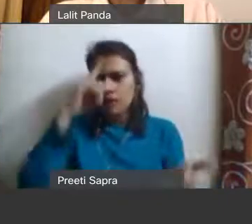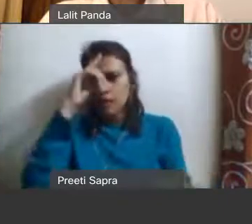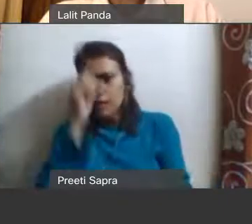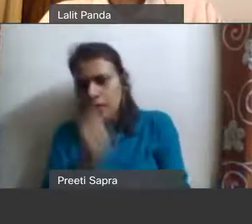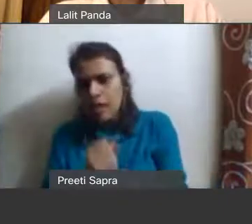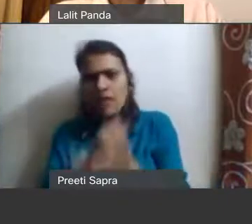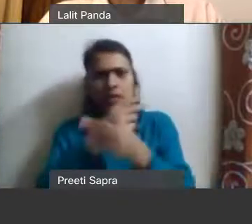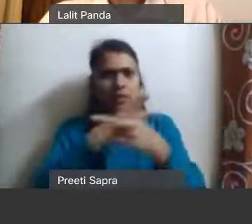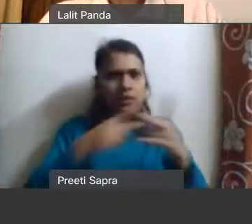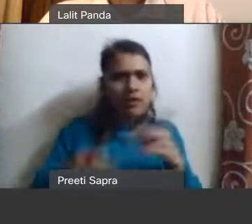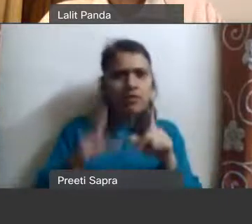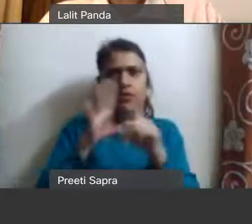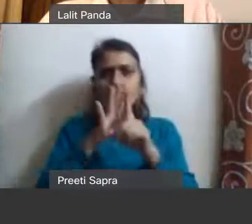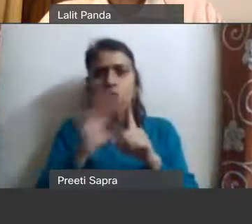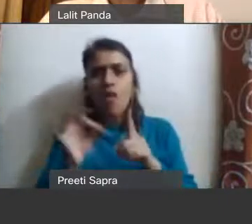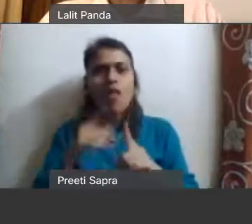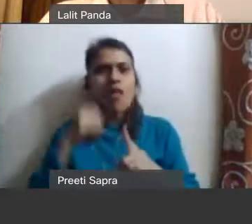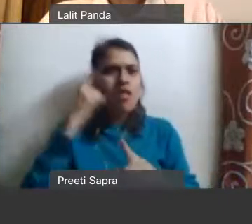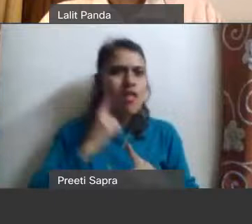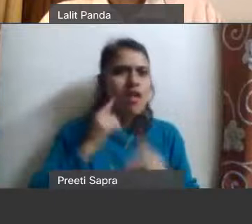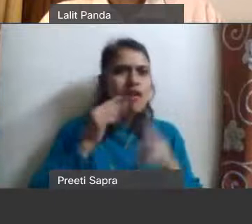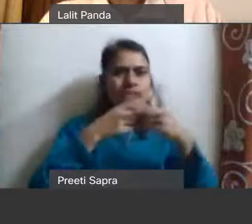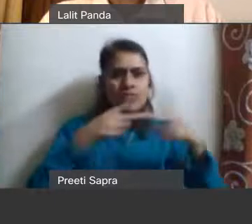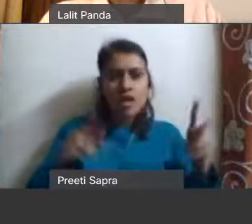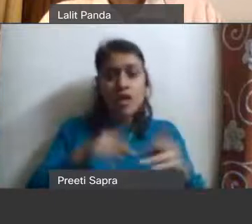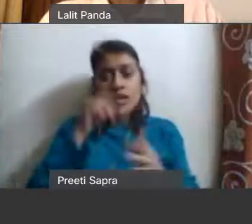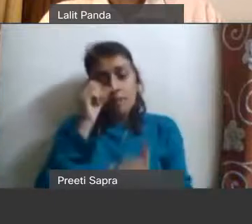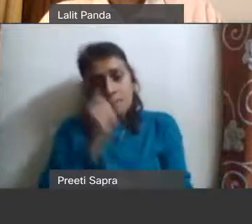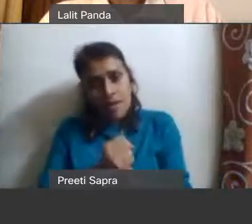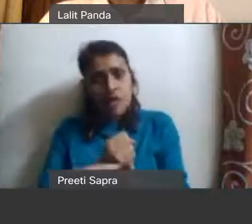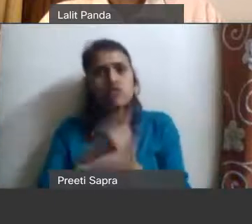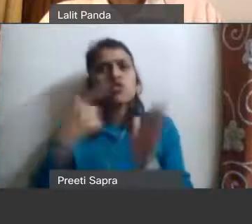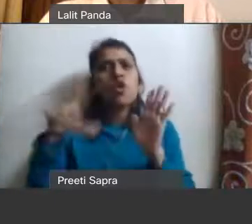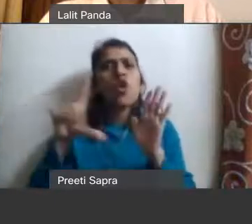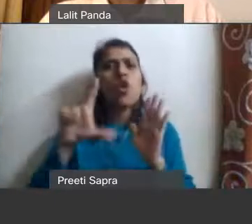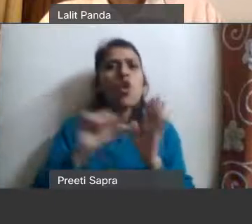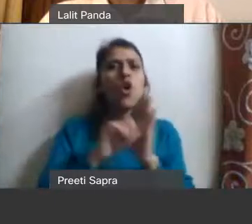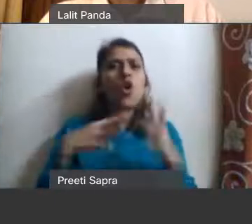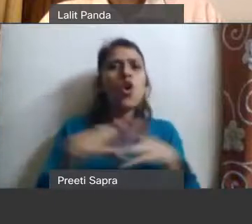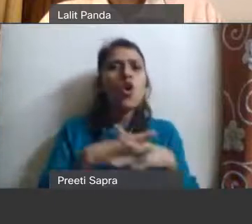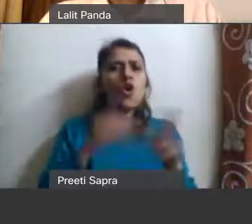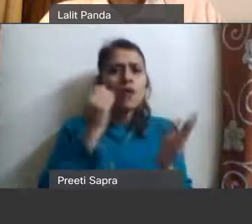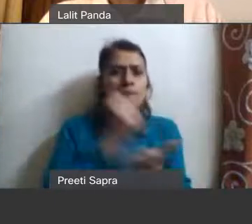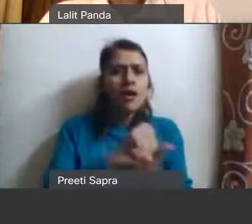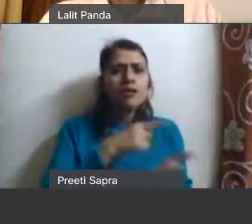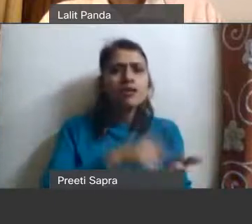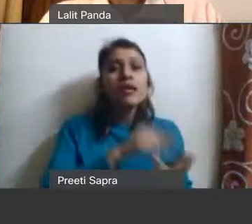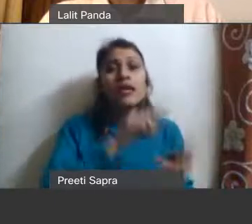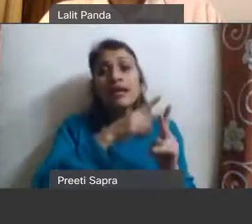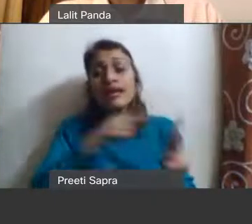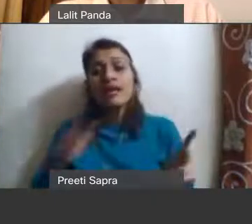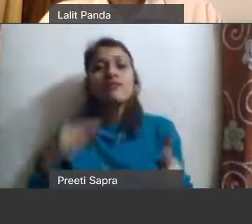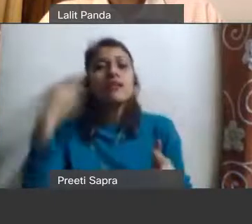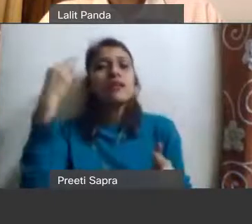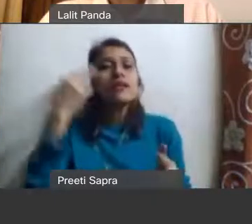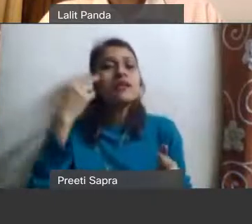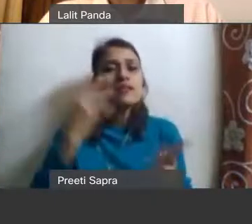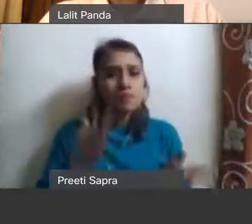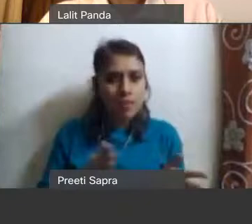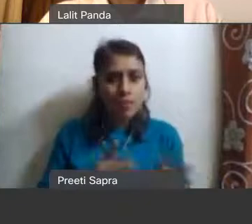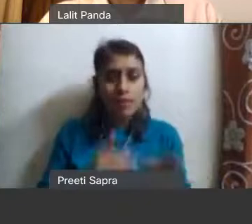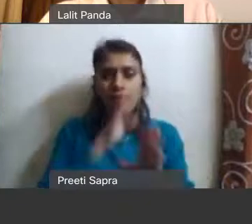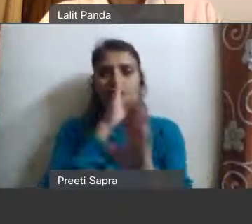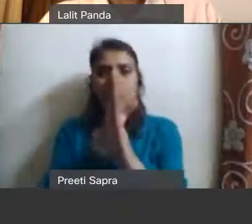see whether it was a rational law, whether it is a necessary law or not. But this is sort of, in some sense, the foundation of